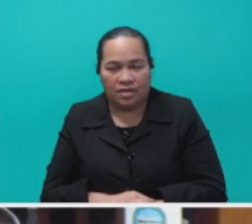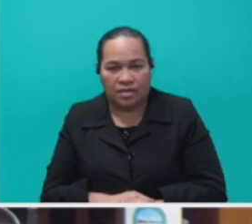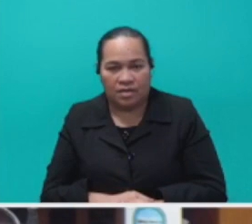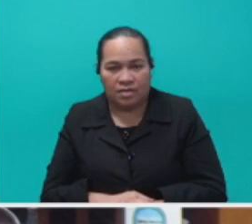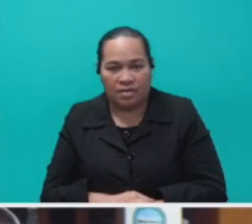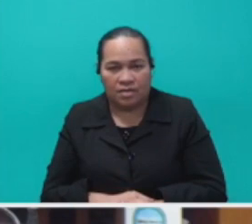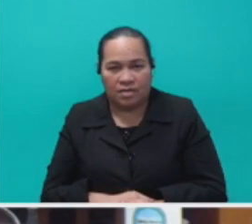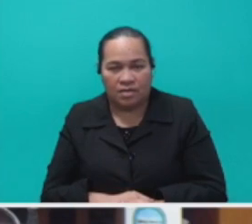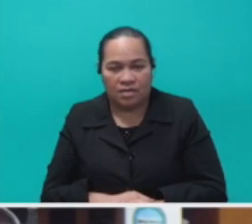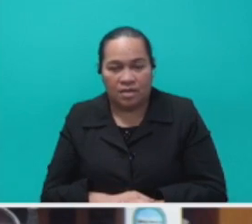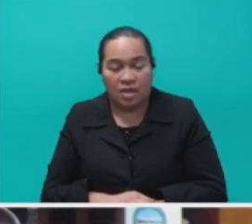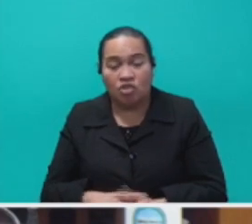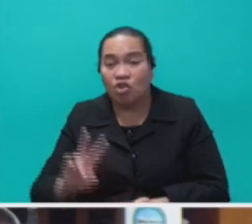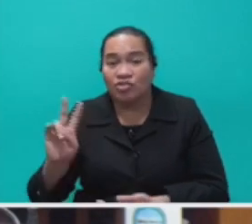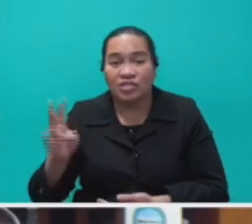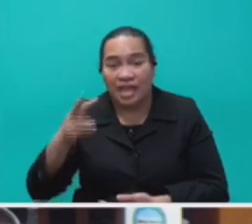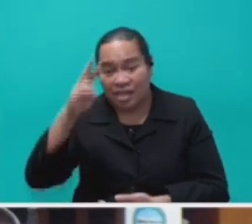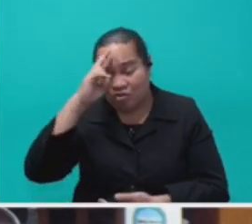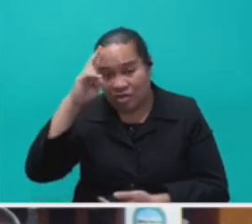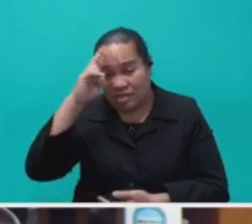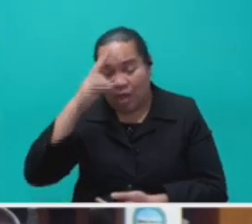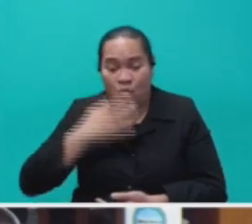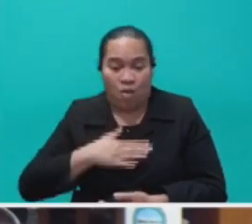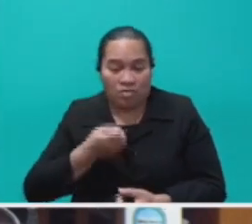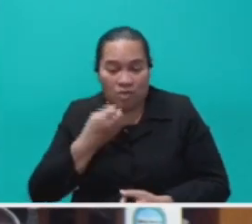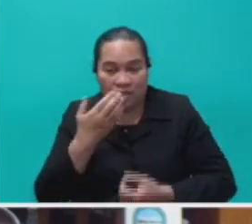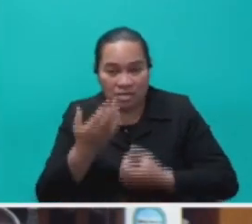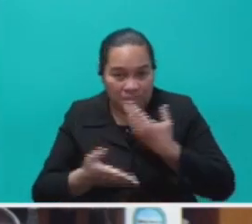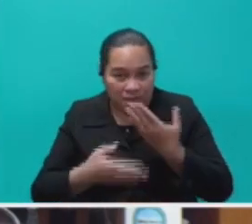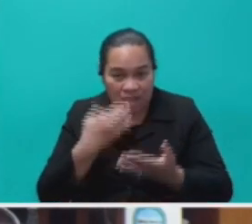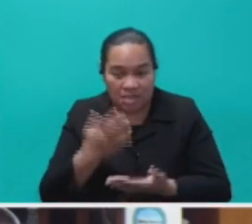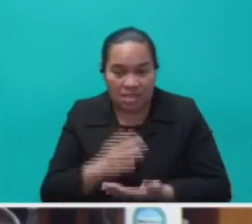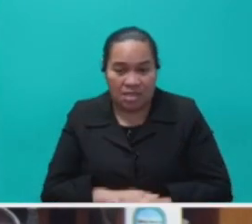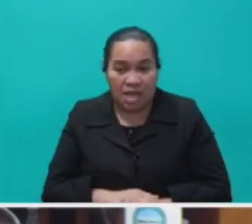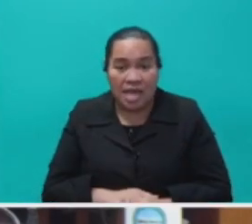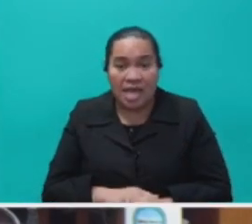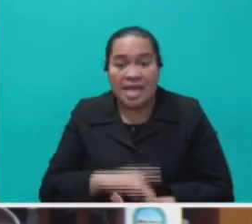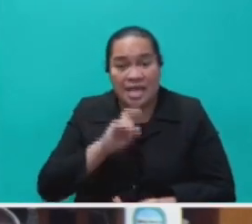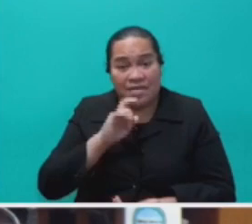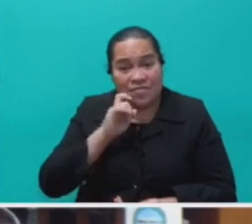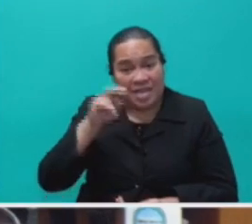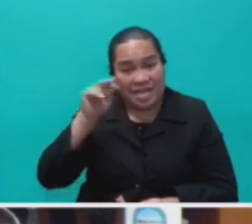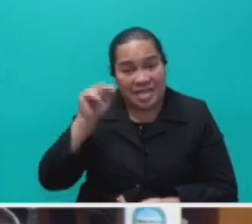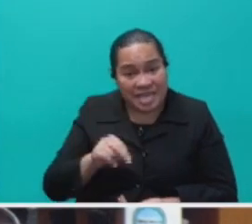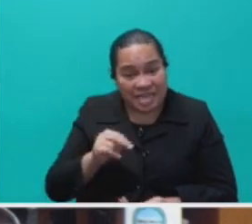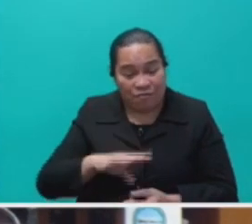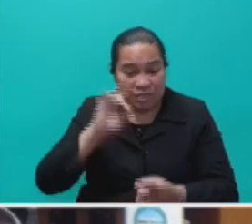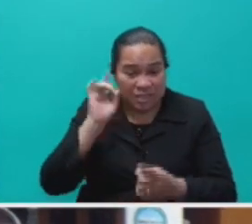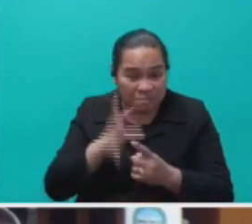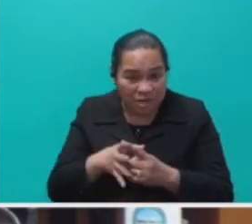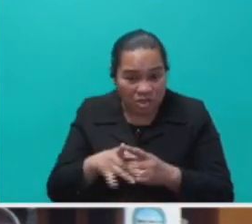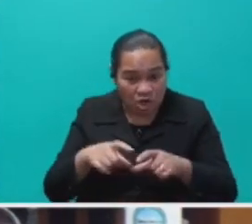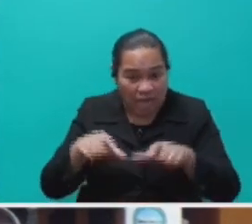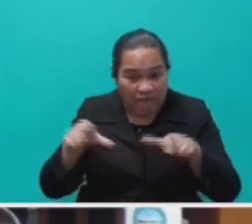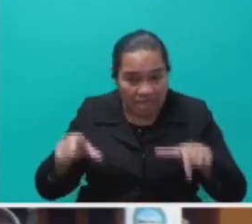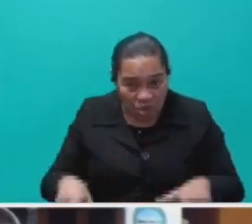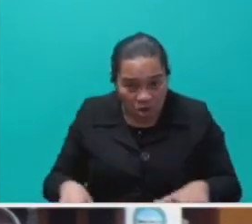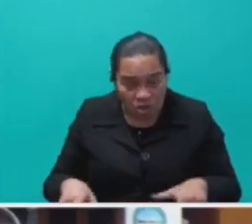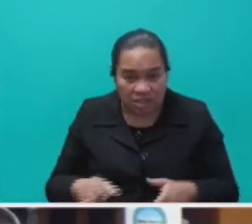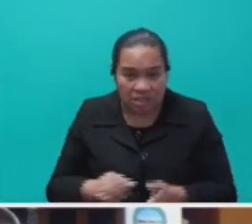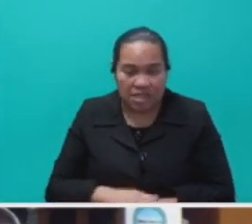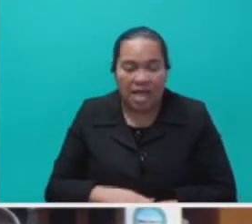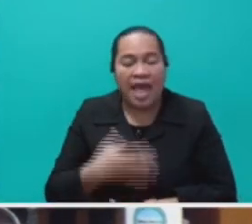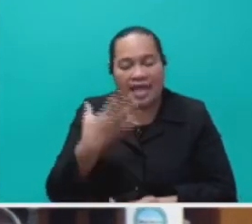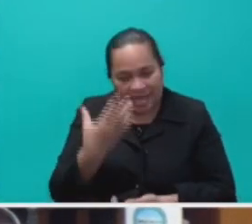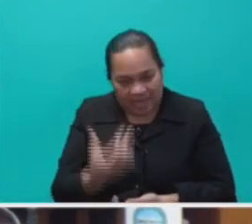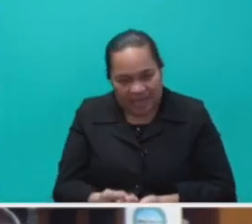So, the second reason I wanted to express here today, Mr. Speaker, is when there is a need for specialized courts, there